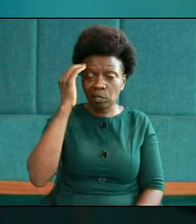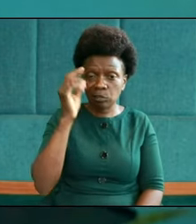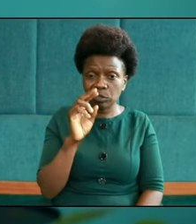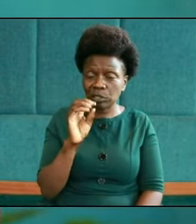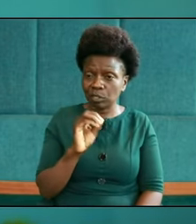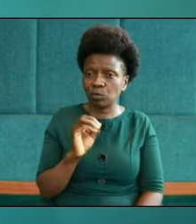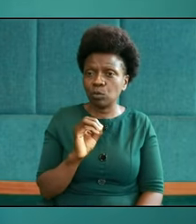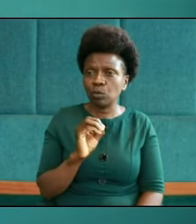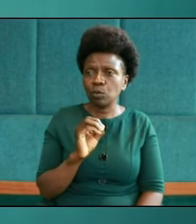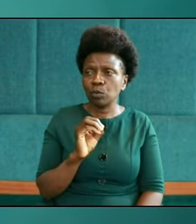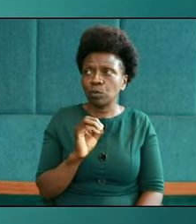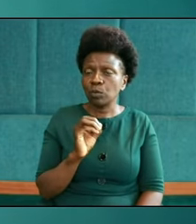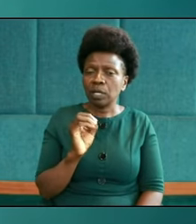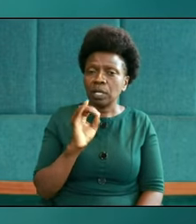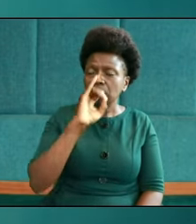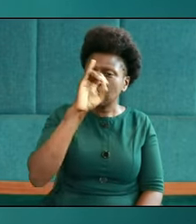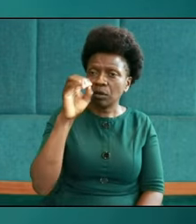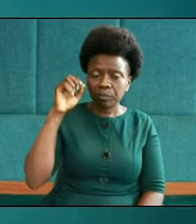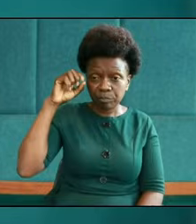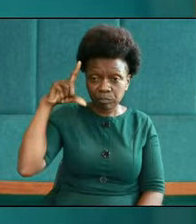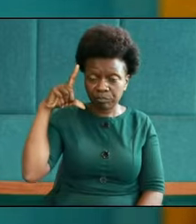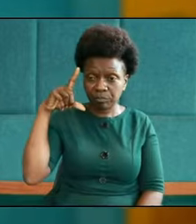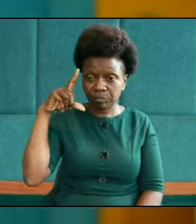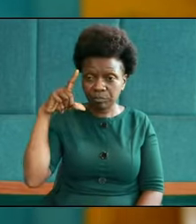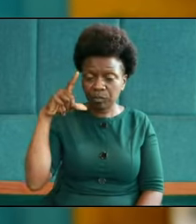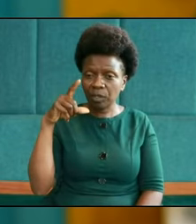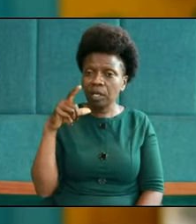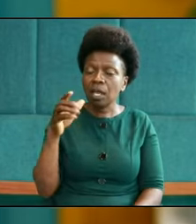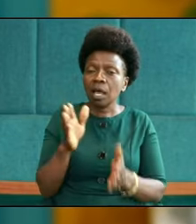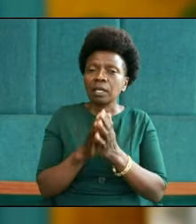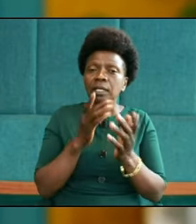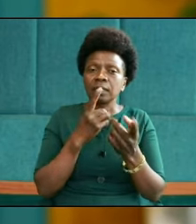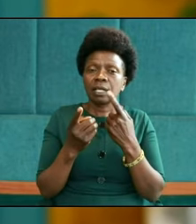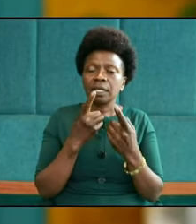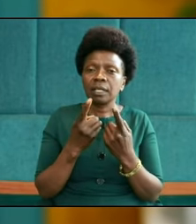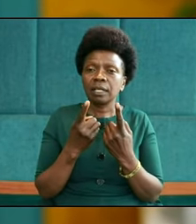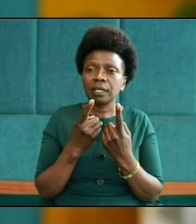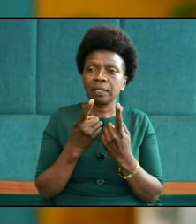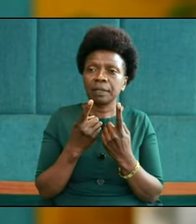what King James is saying. And Jacob awaked out of his sleep, and he said,